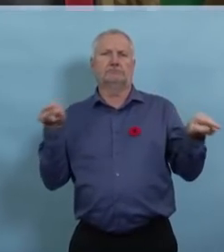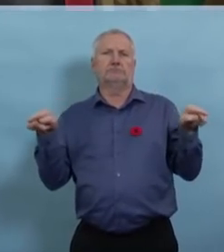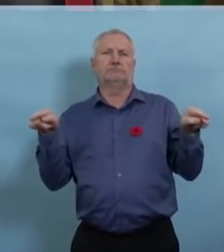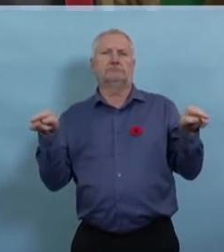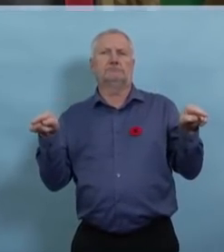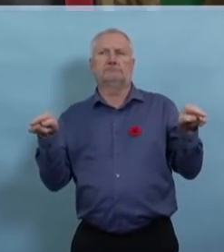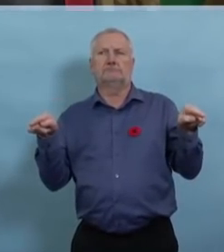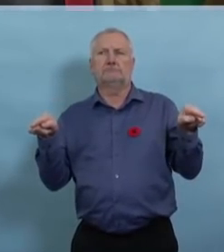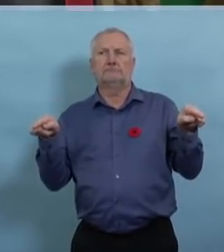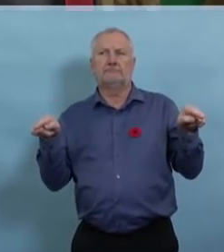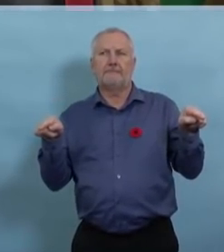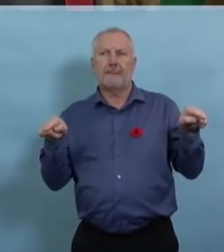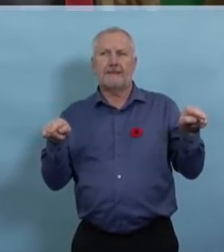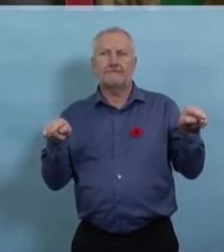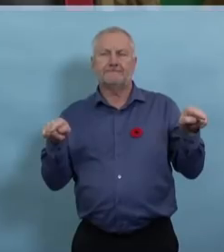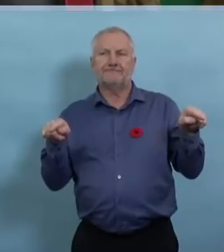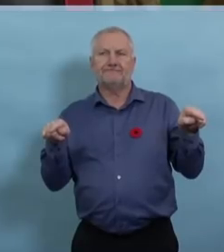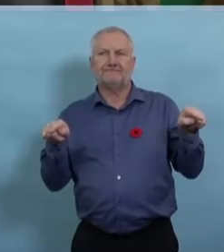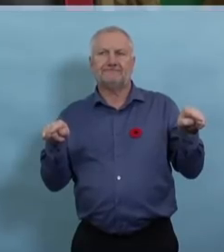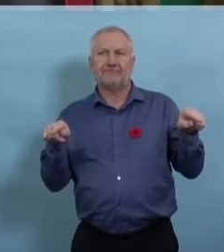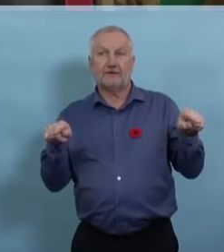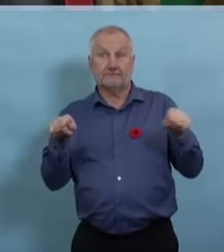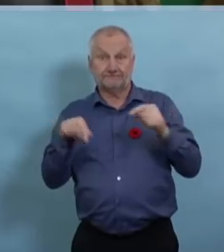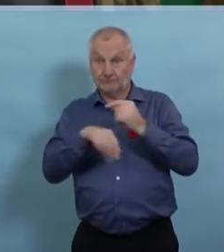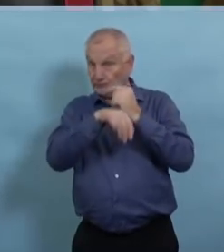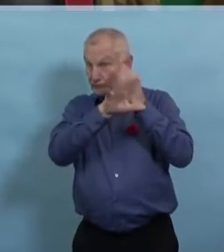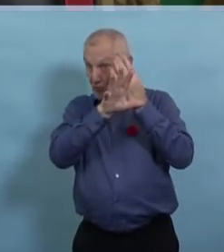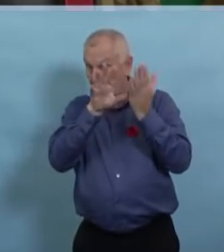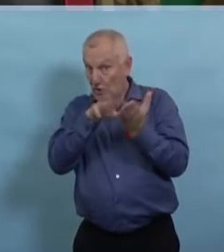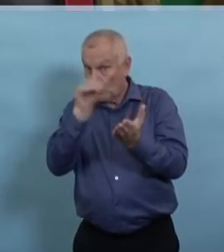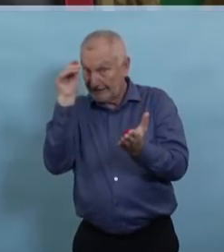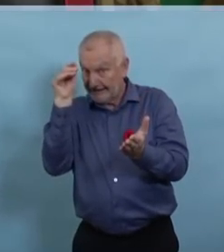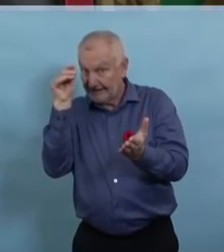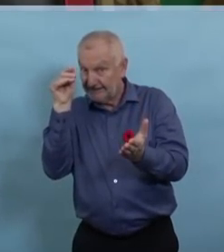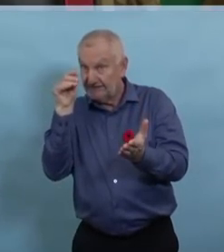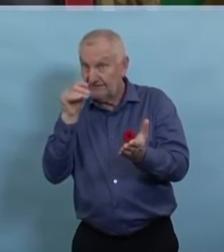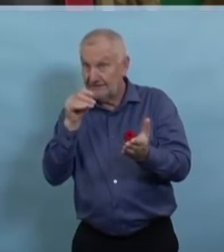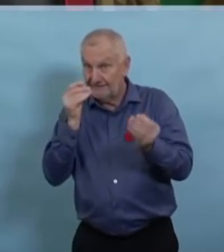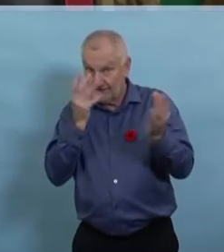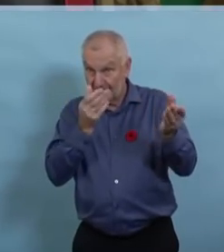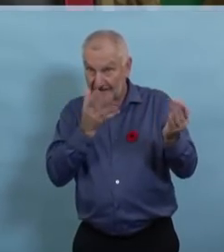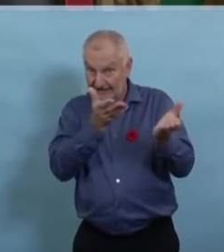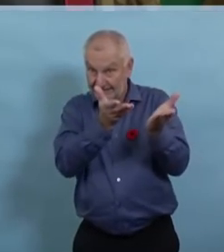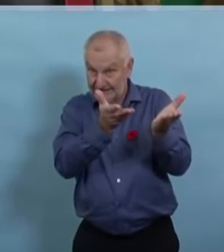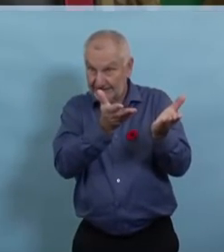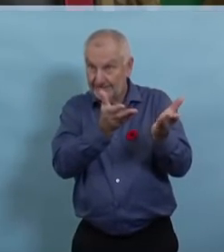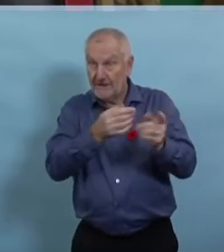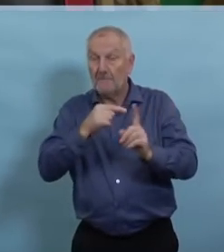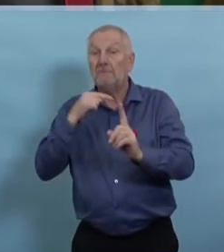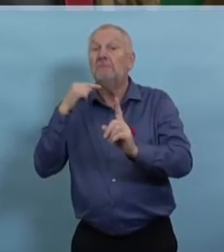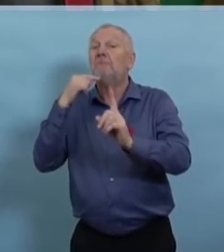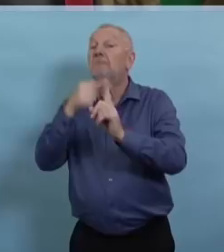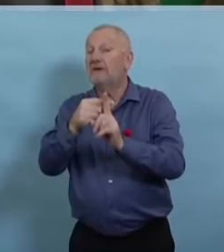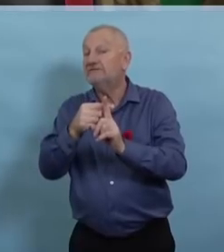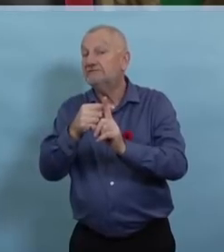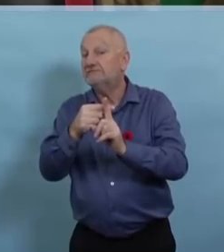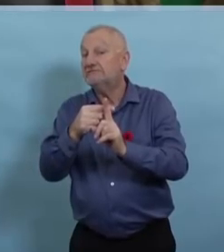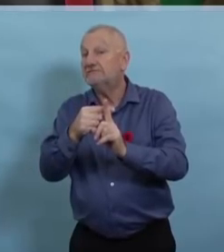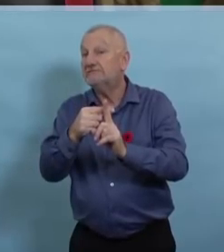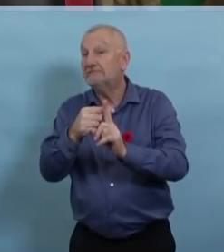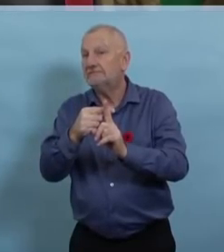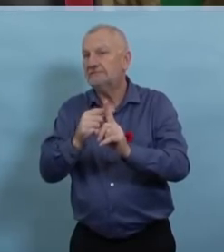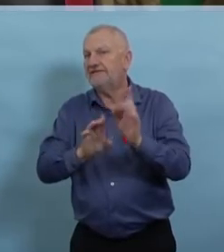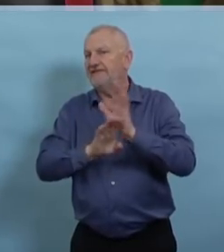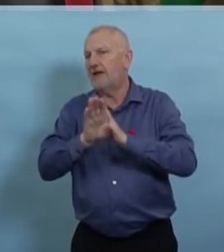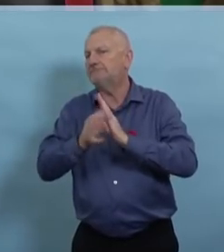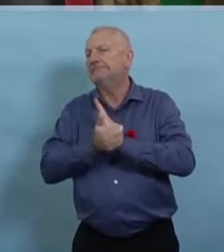But in addition to the actual remote learning materials, there's also the intention is to build skills and develop and